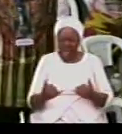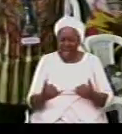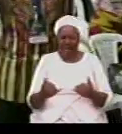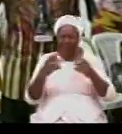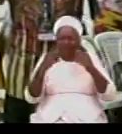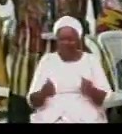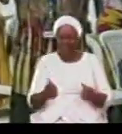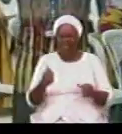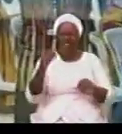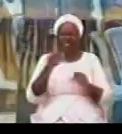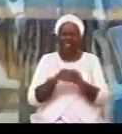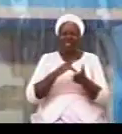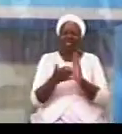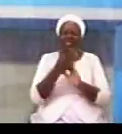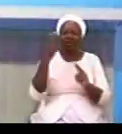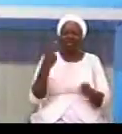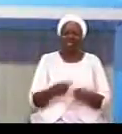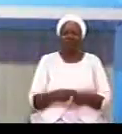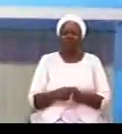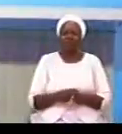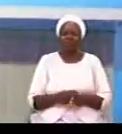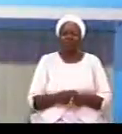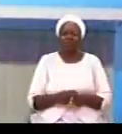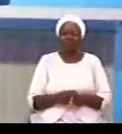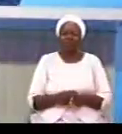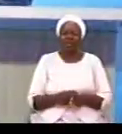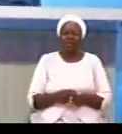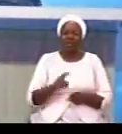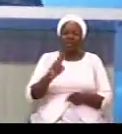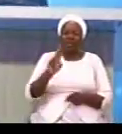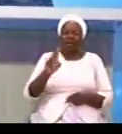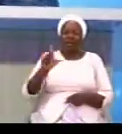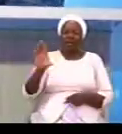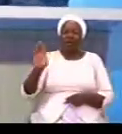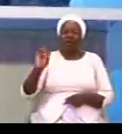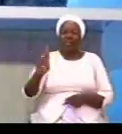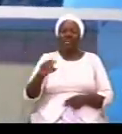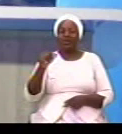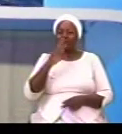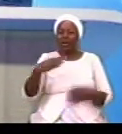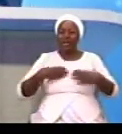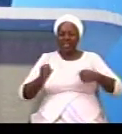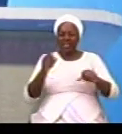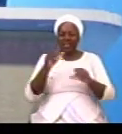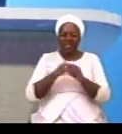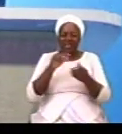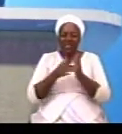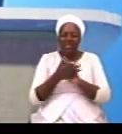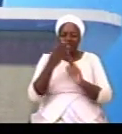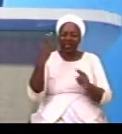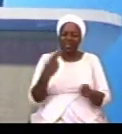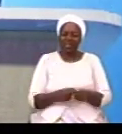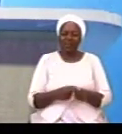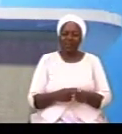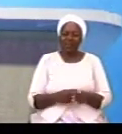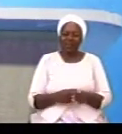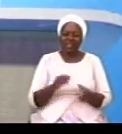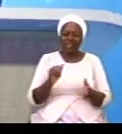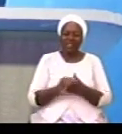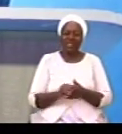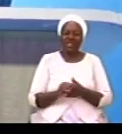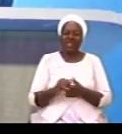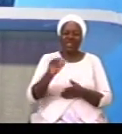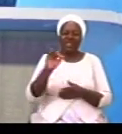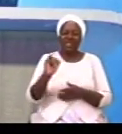Ulcer, you are healed in Jesus' name. That hernia, I pray the Lord will touch that hernia and he will remove that hernia.